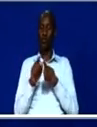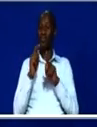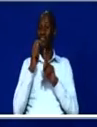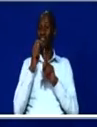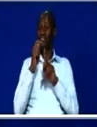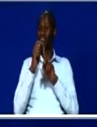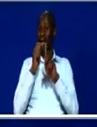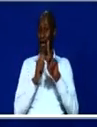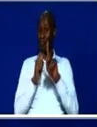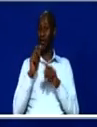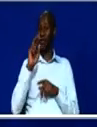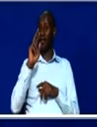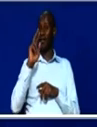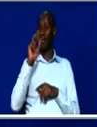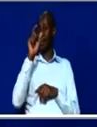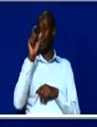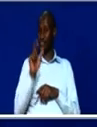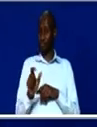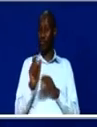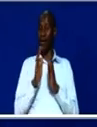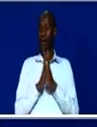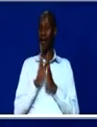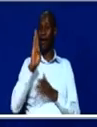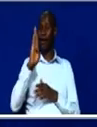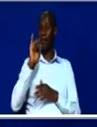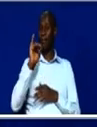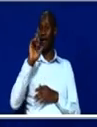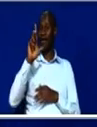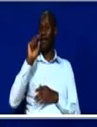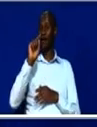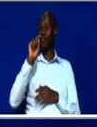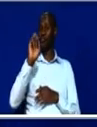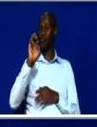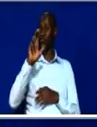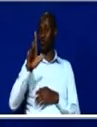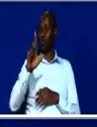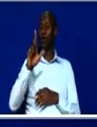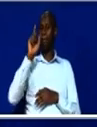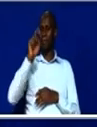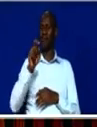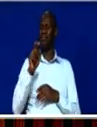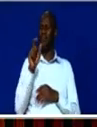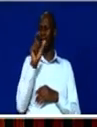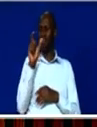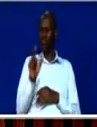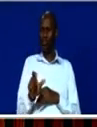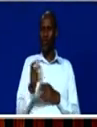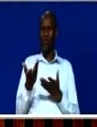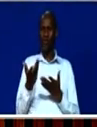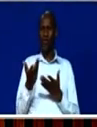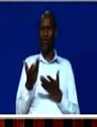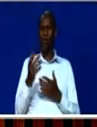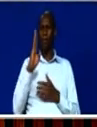terms regional and bilateral must also be well understood. When you think about regional, what are we talking about? When you talk